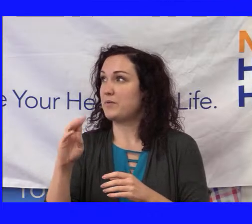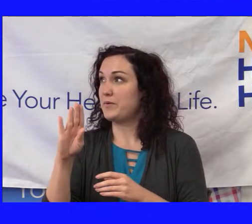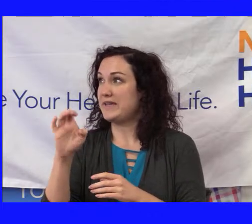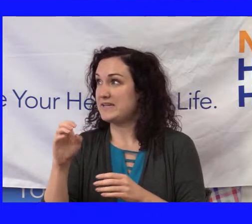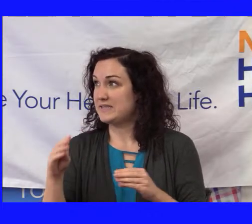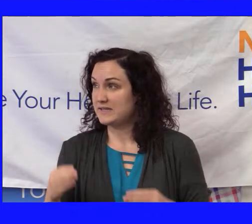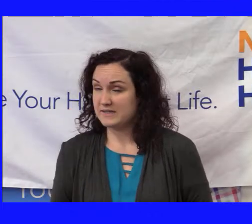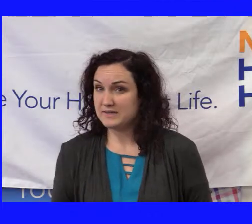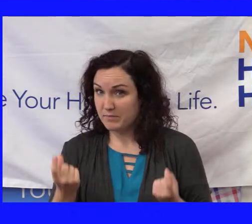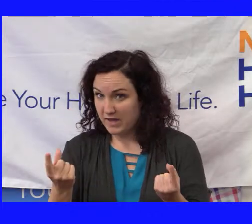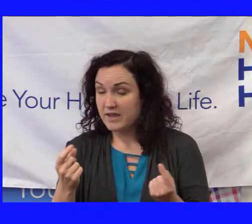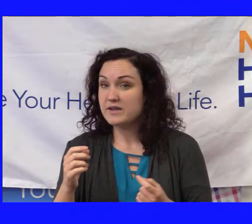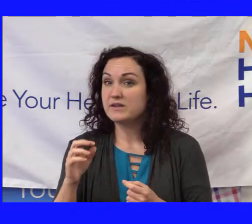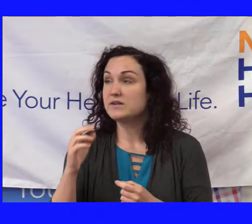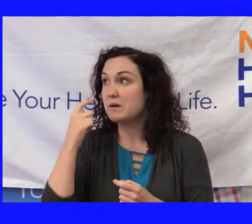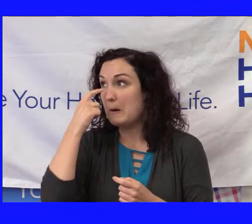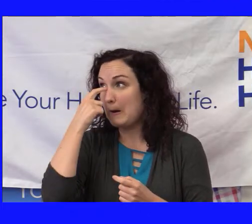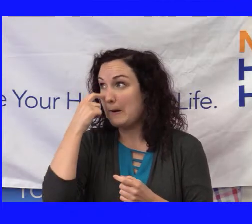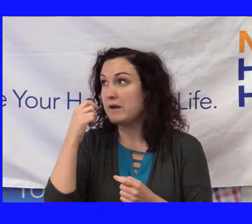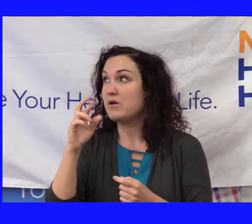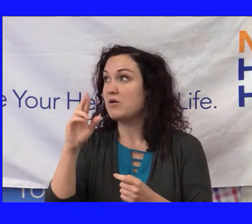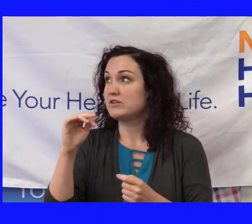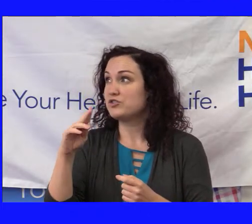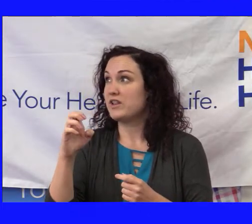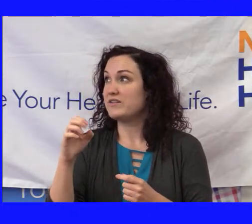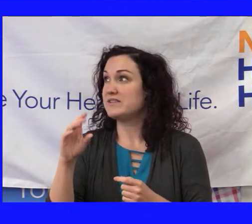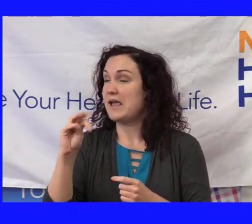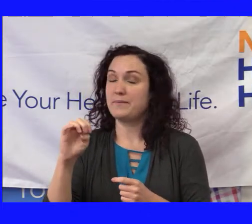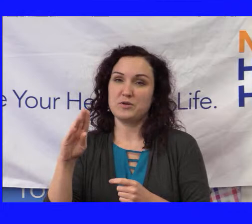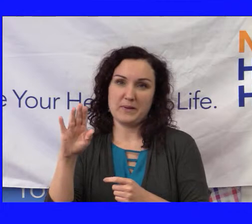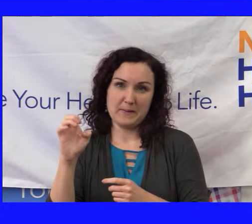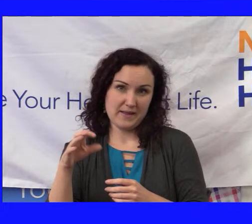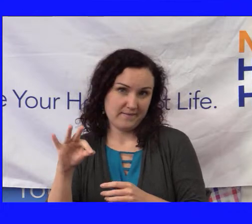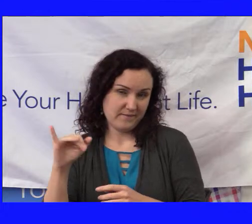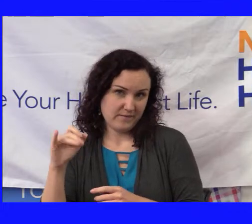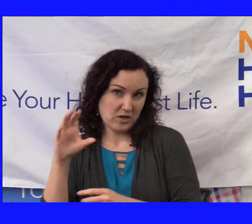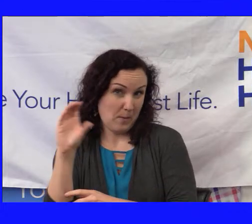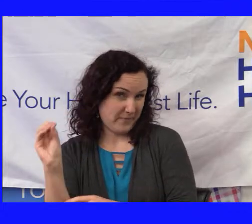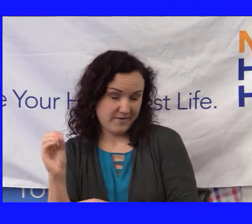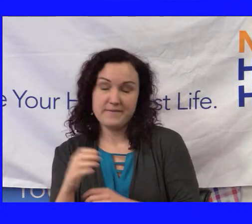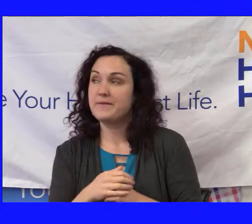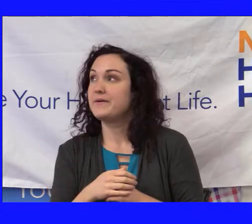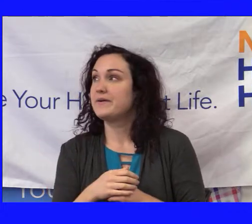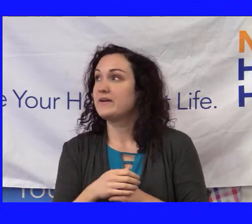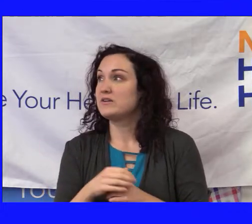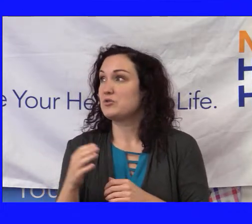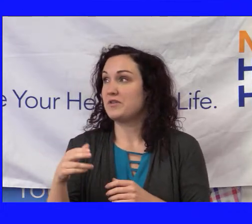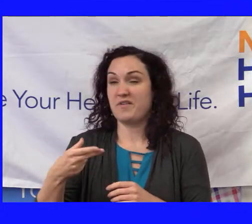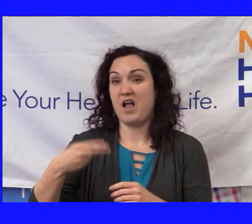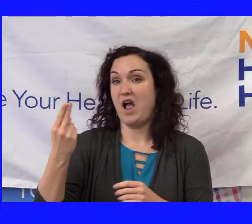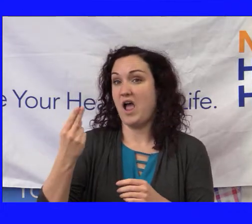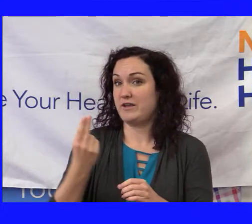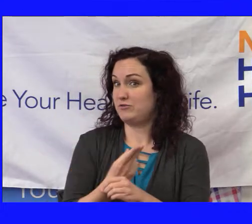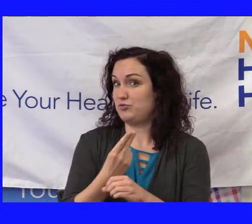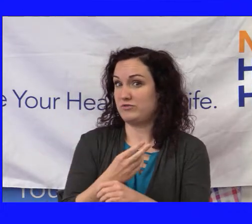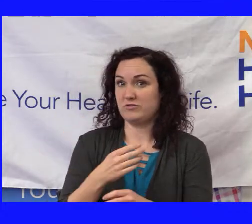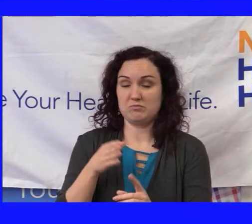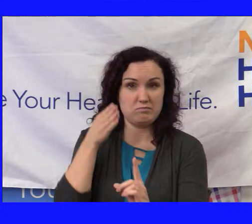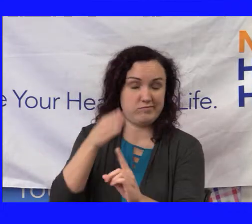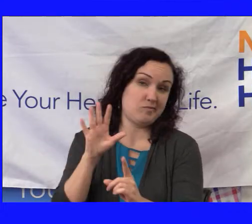those contracts. Rochelle is an MBE firm and Carefree also is an MBE firm. So those have very high